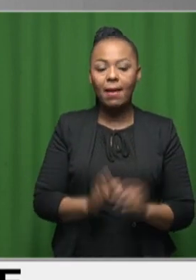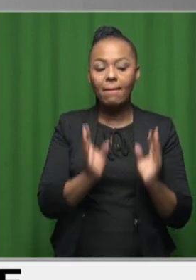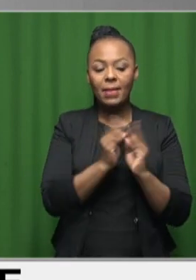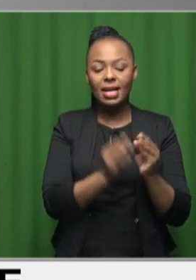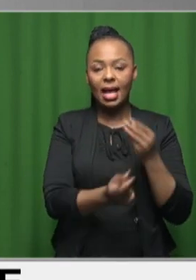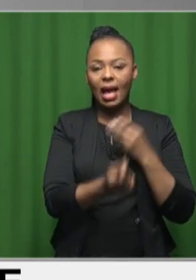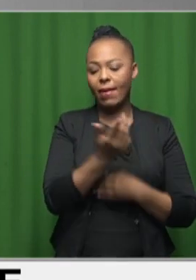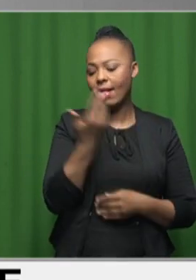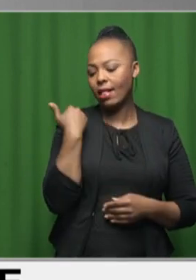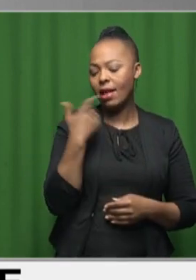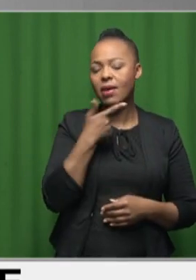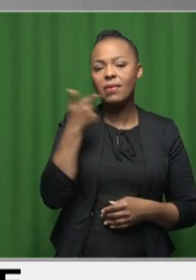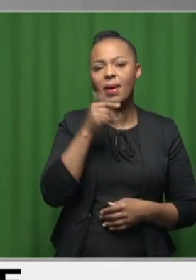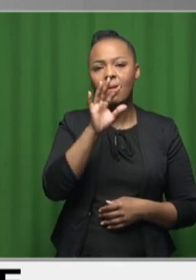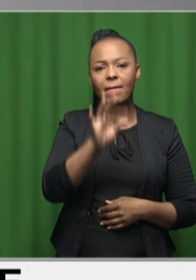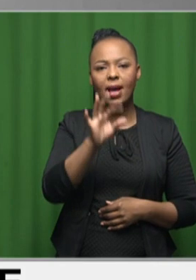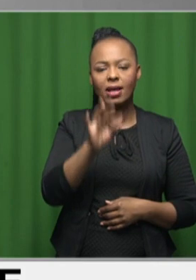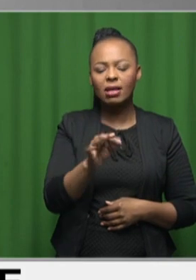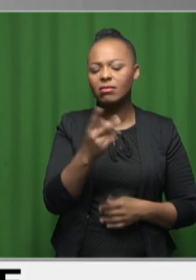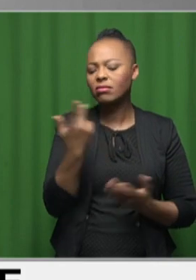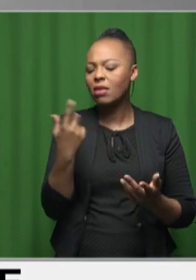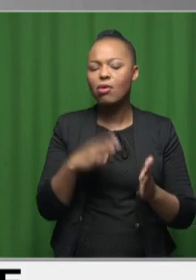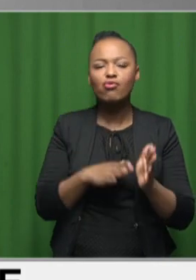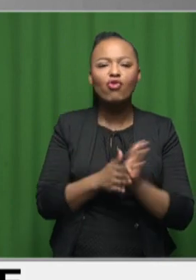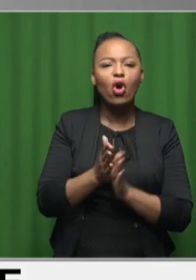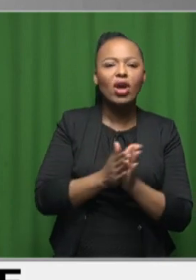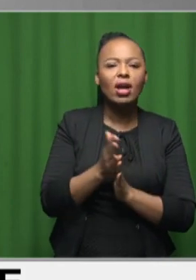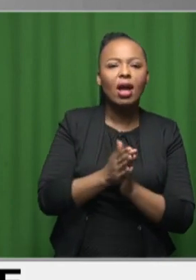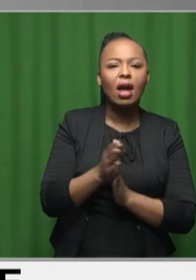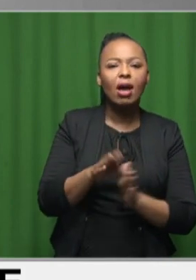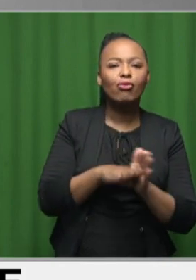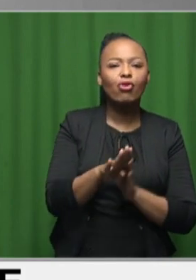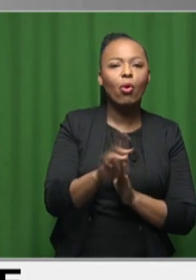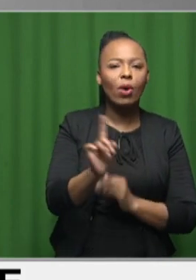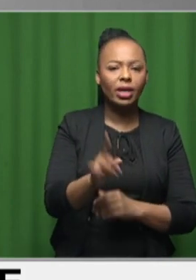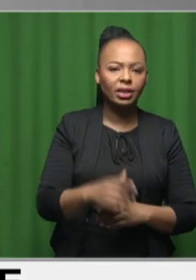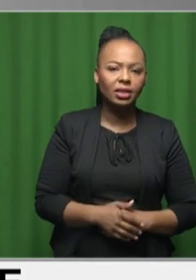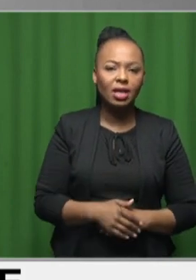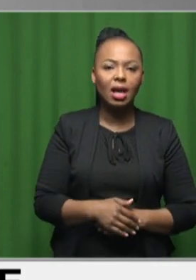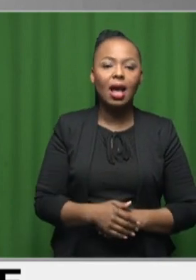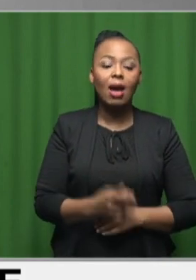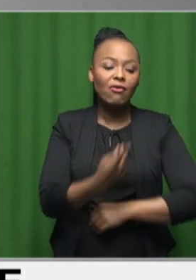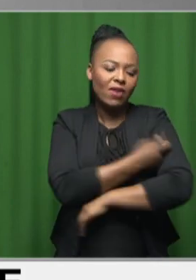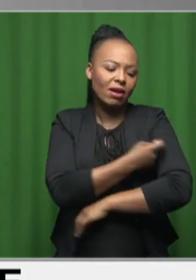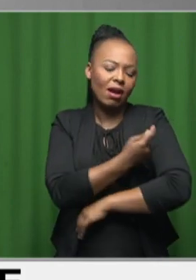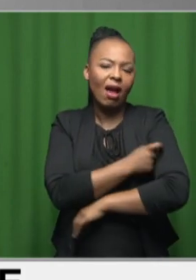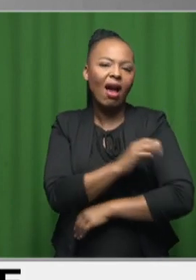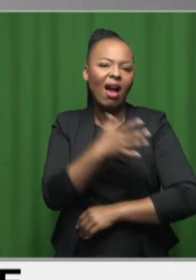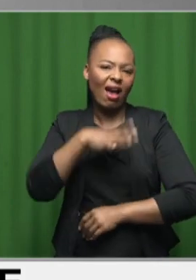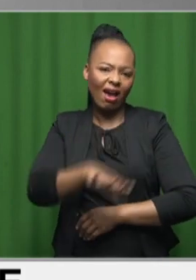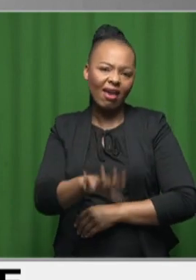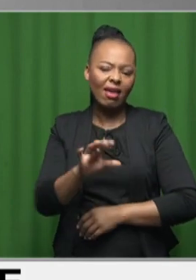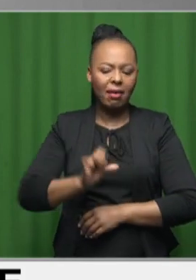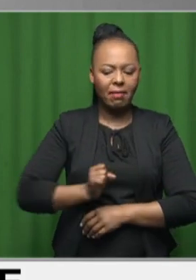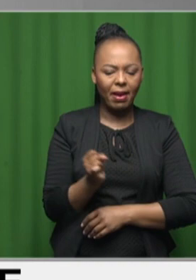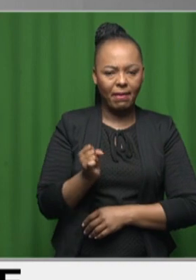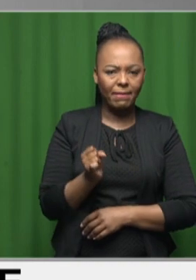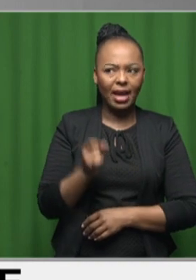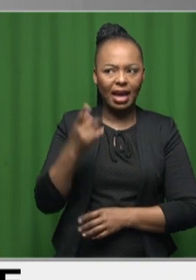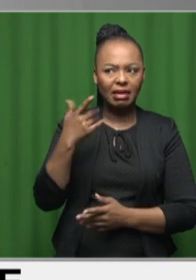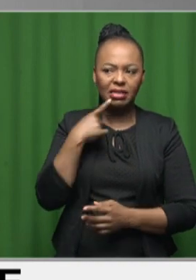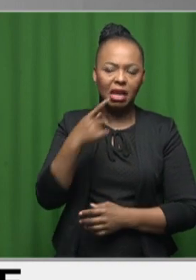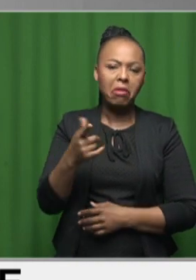morning, just to look at where we are. There were alternative vaccines that the industry had